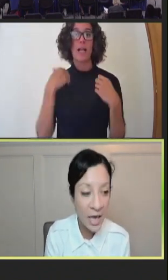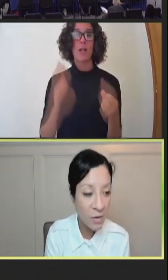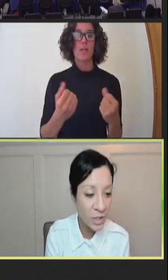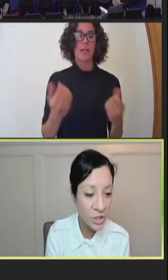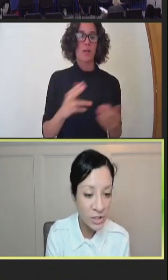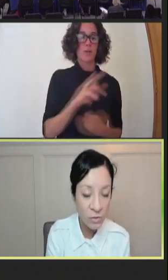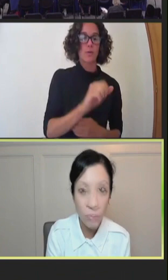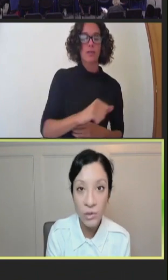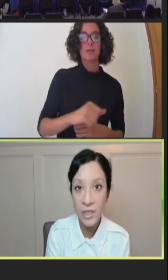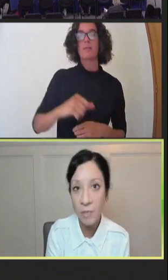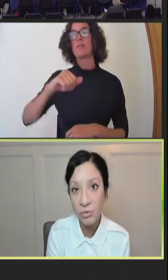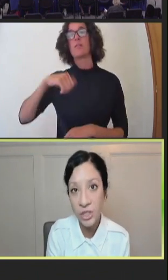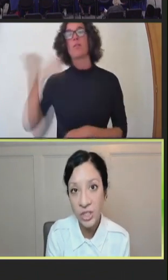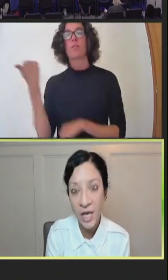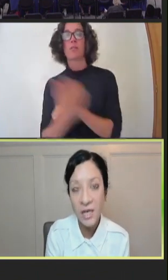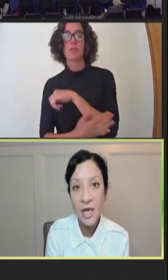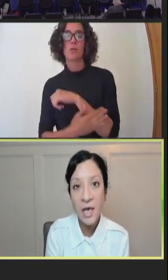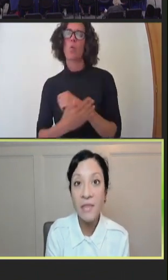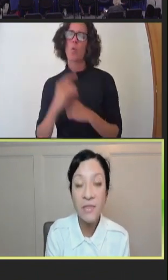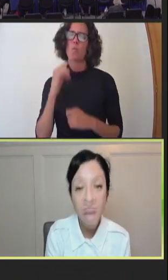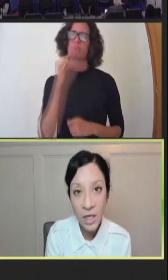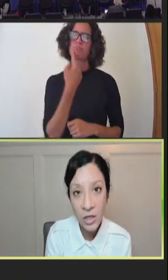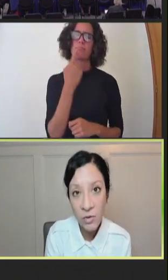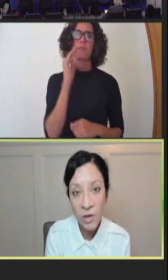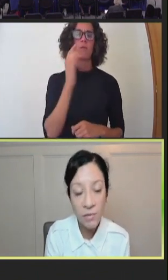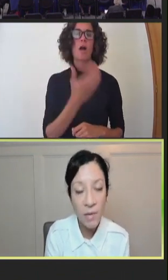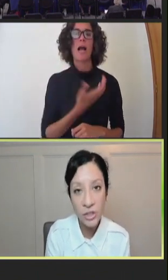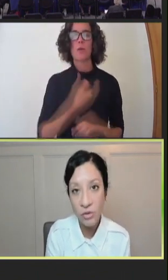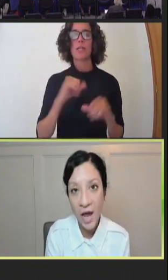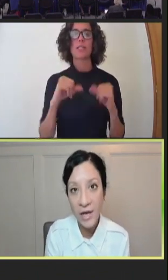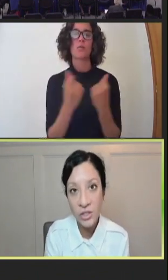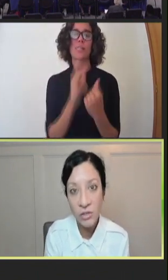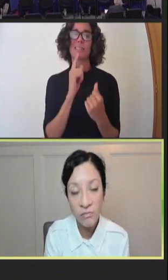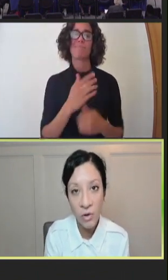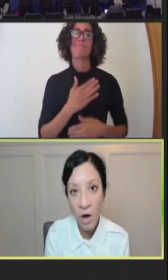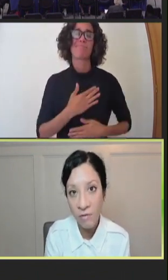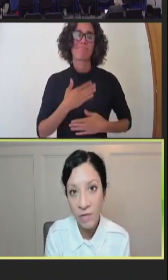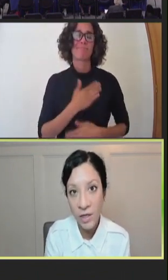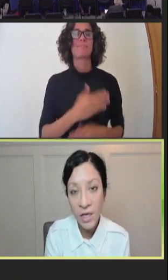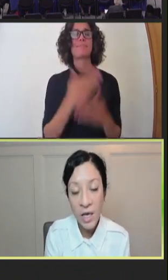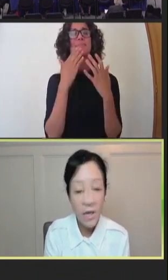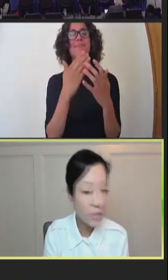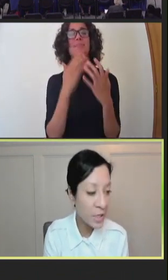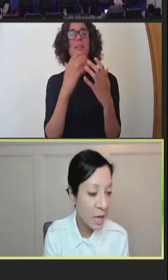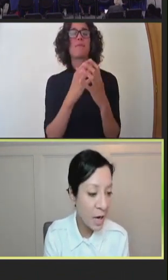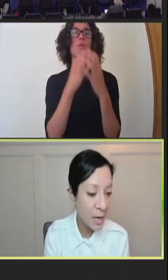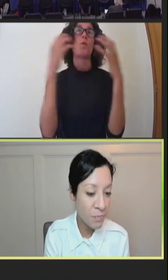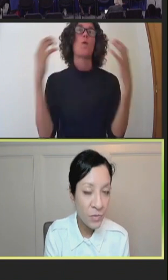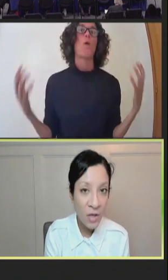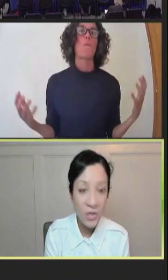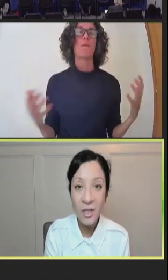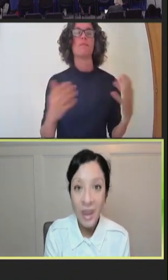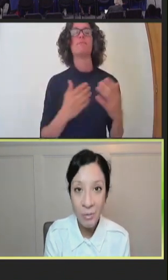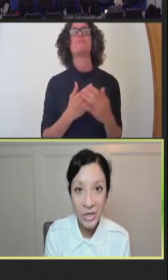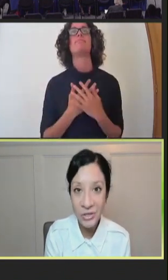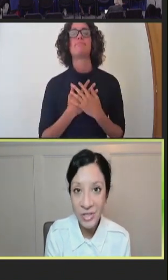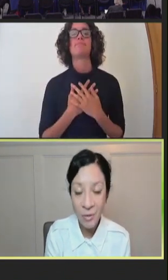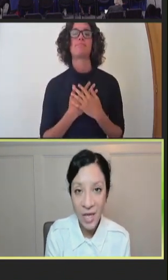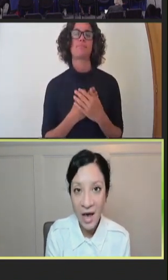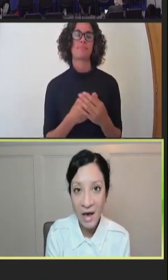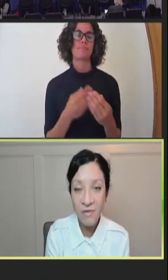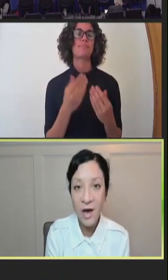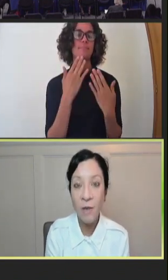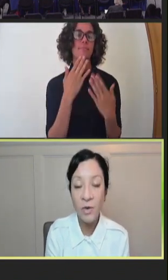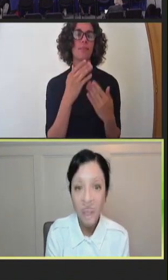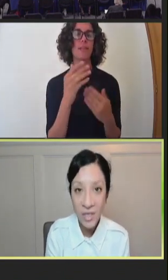agency. And we just really appreciate and thank you with much gratitude for all of the collaborators that